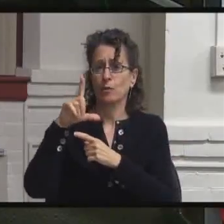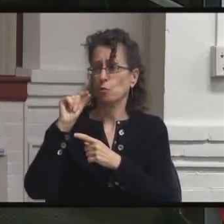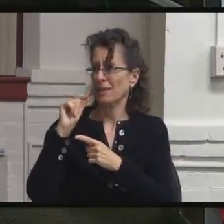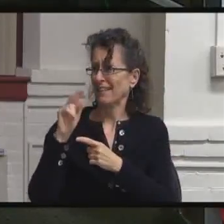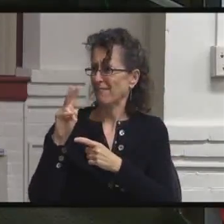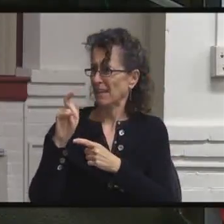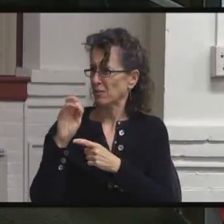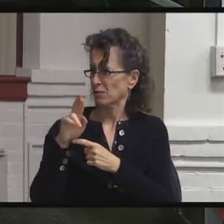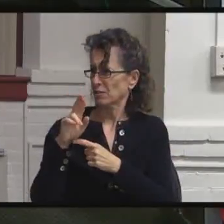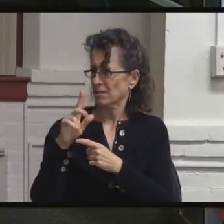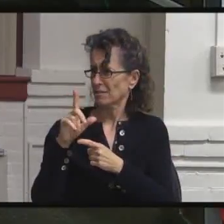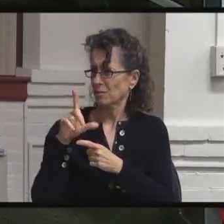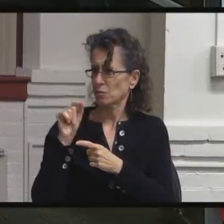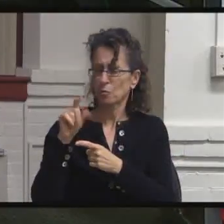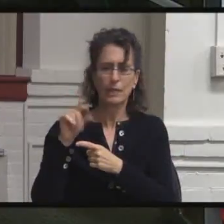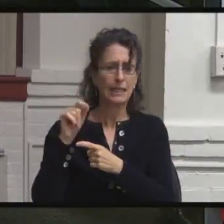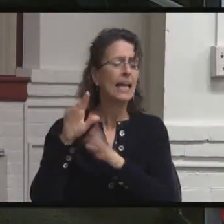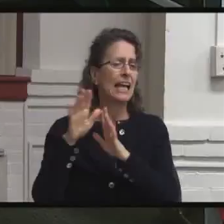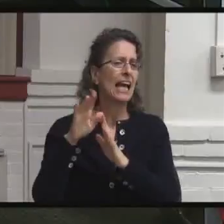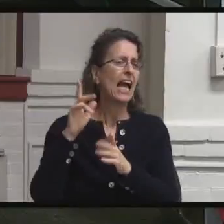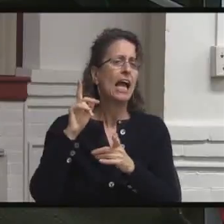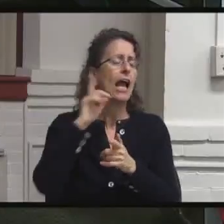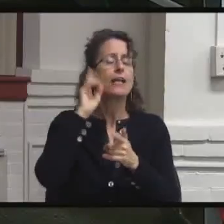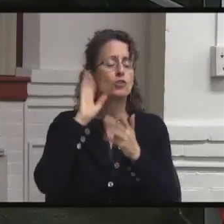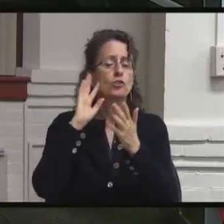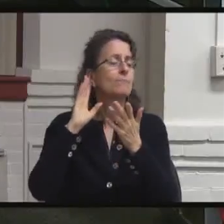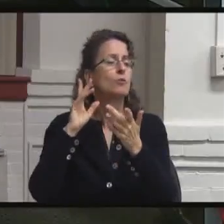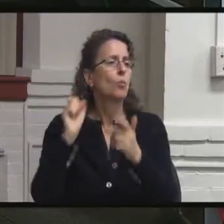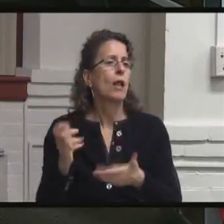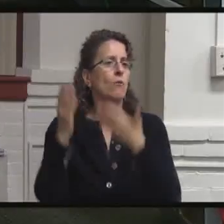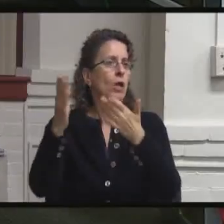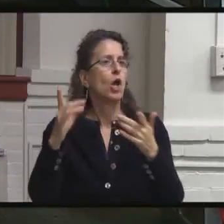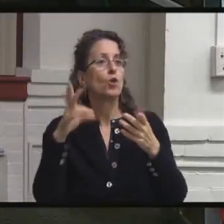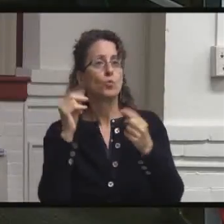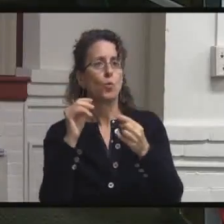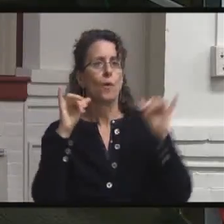cost, because she'll be doing costing with these, and